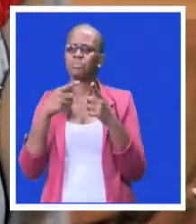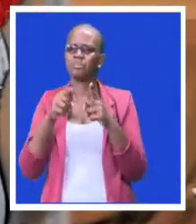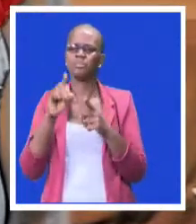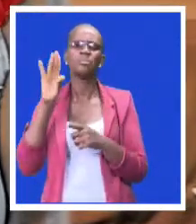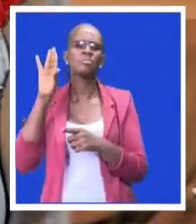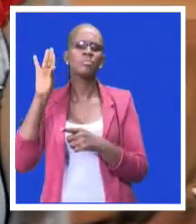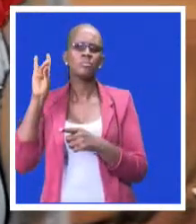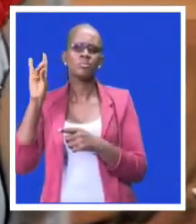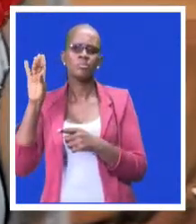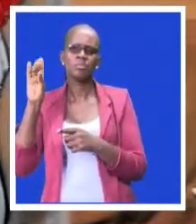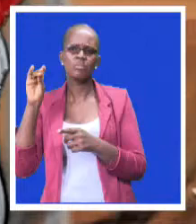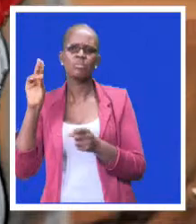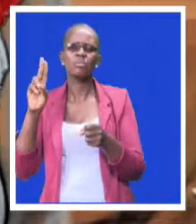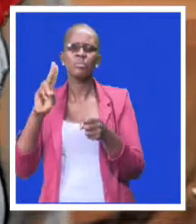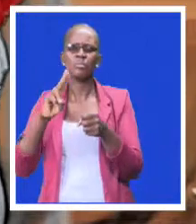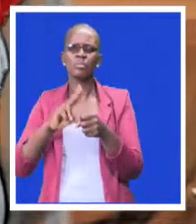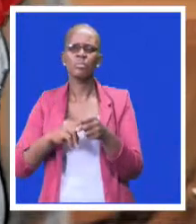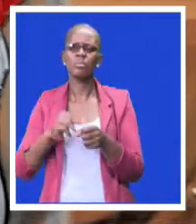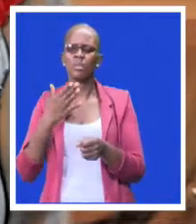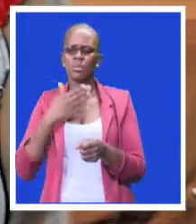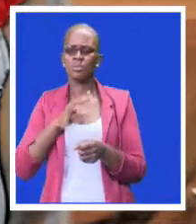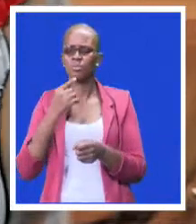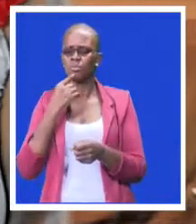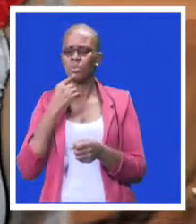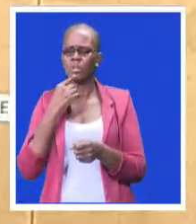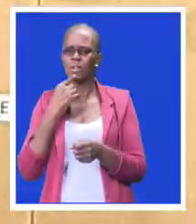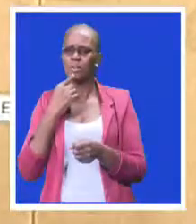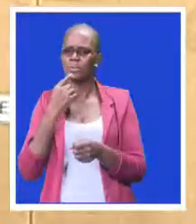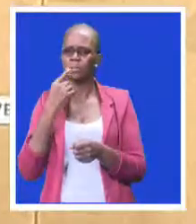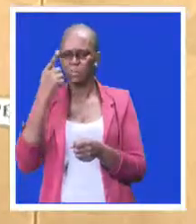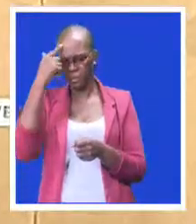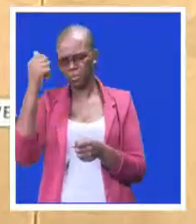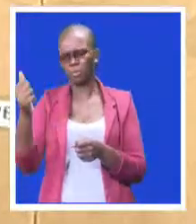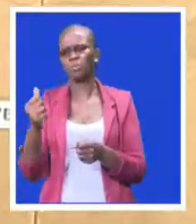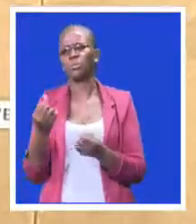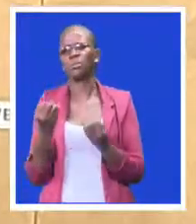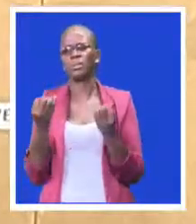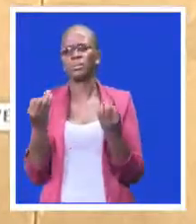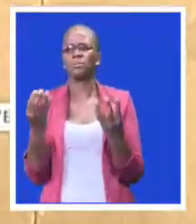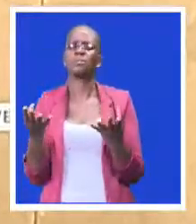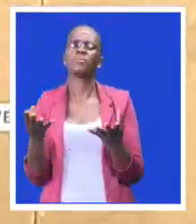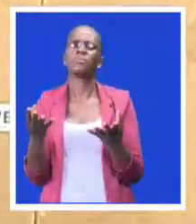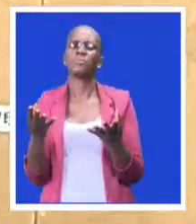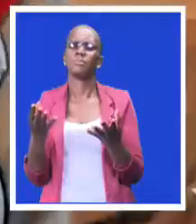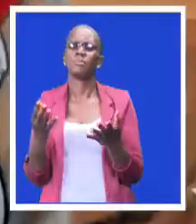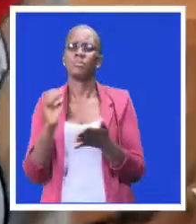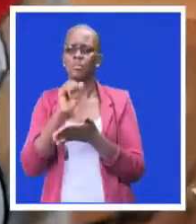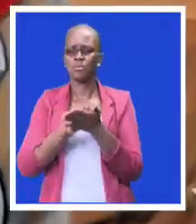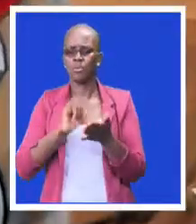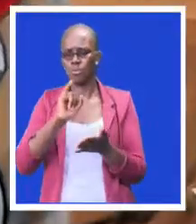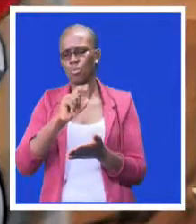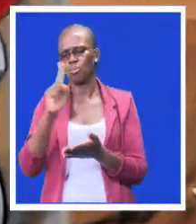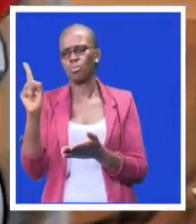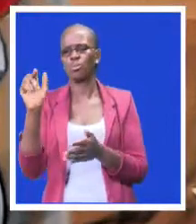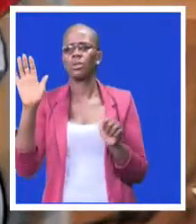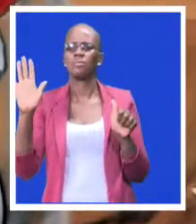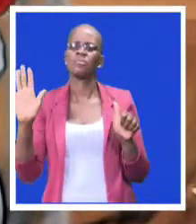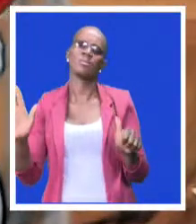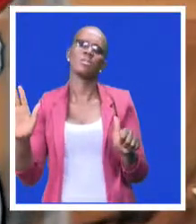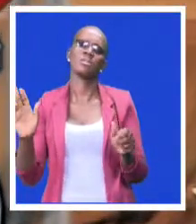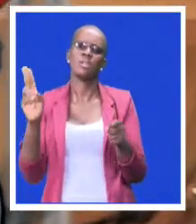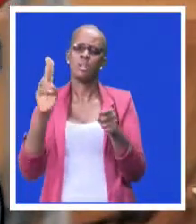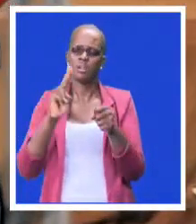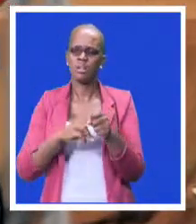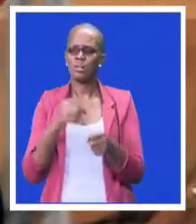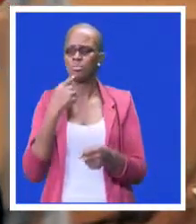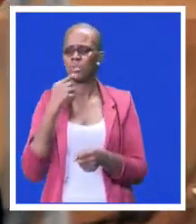able to count objects up to 6 and also recognize a letter for today. Okay. Without wasting any time, please begin